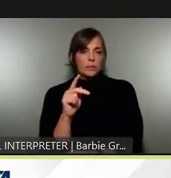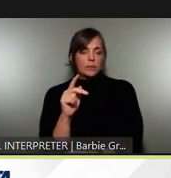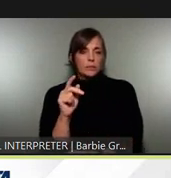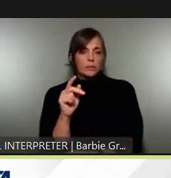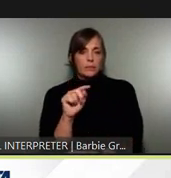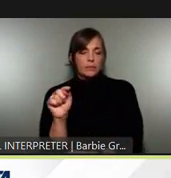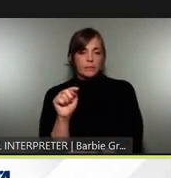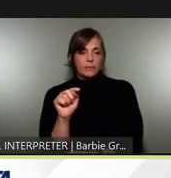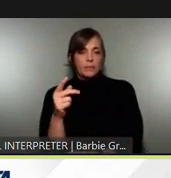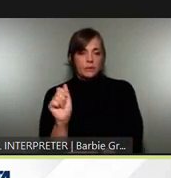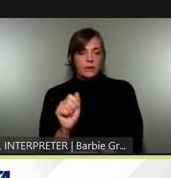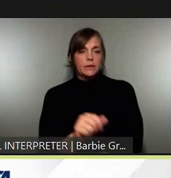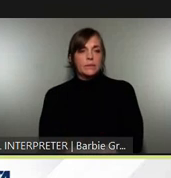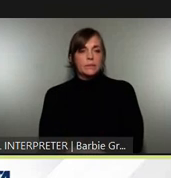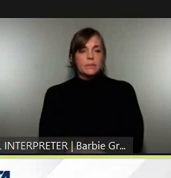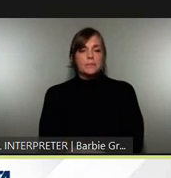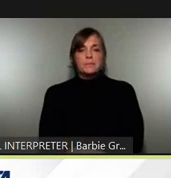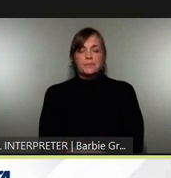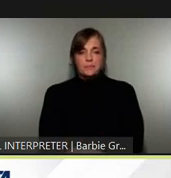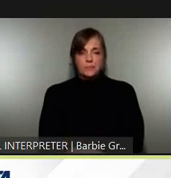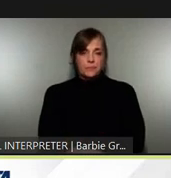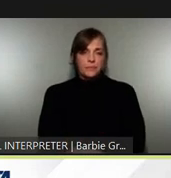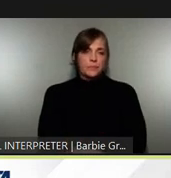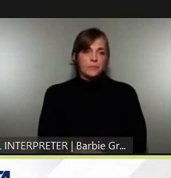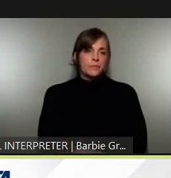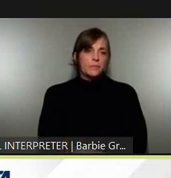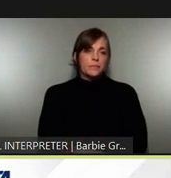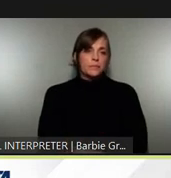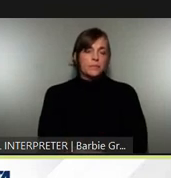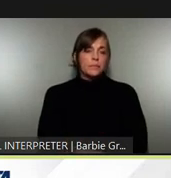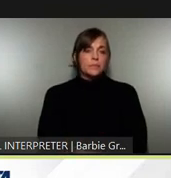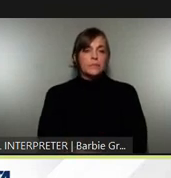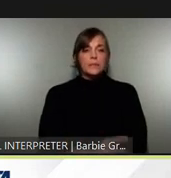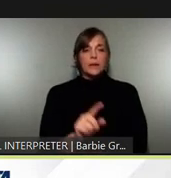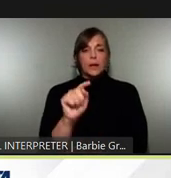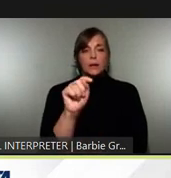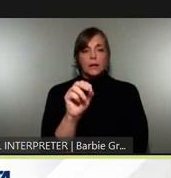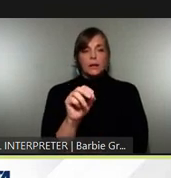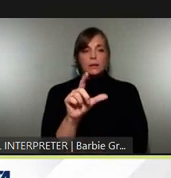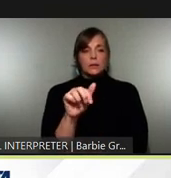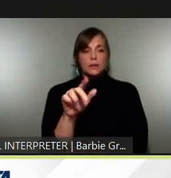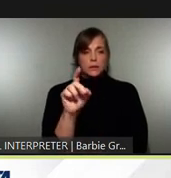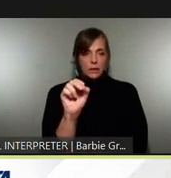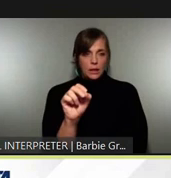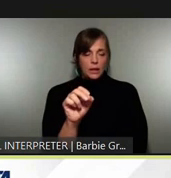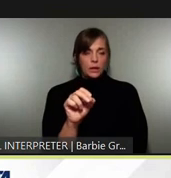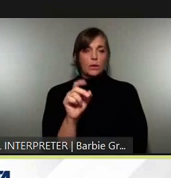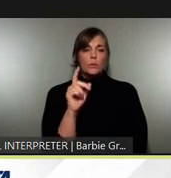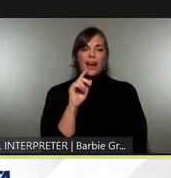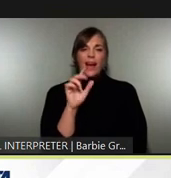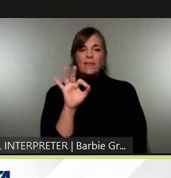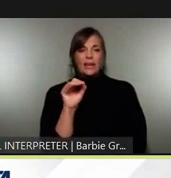East Toledo. Today, there's a single route that operates every 90 minutes and kind of does this circular